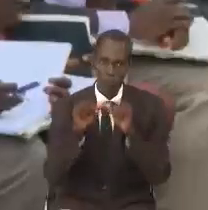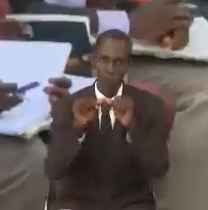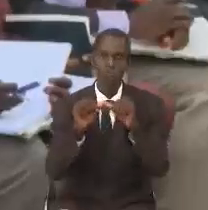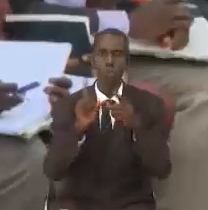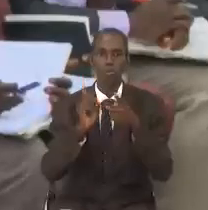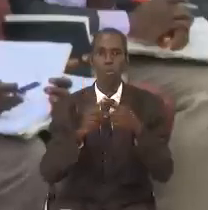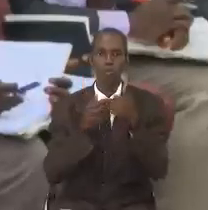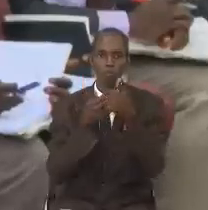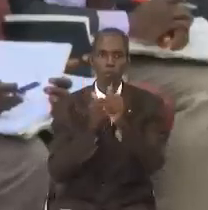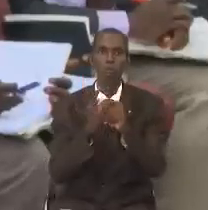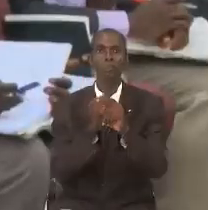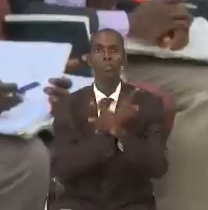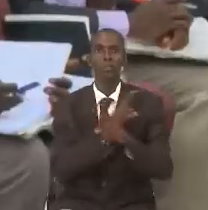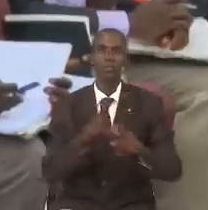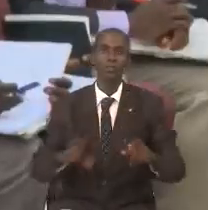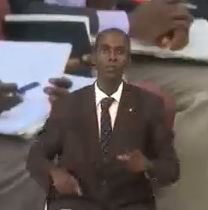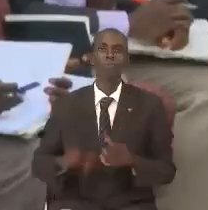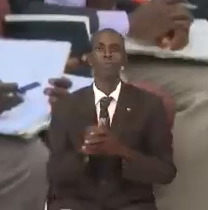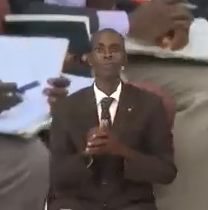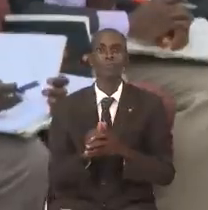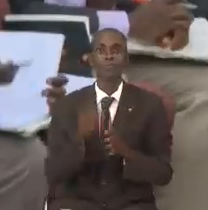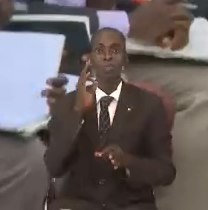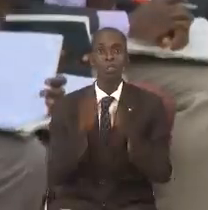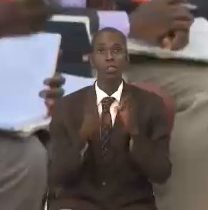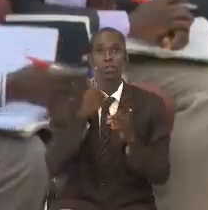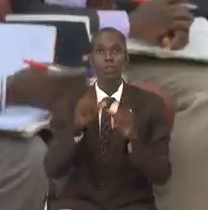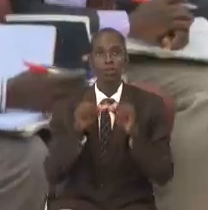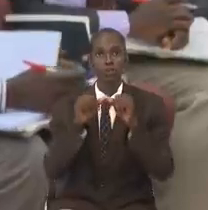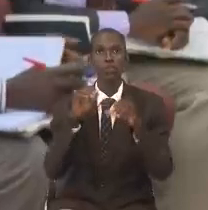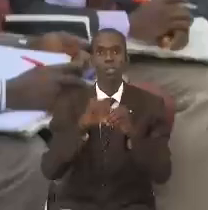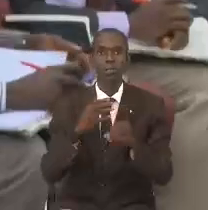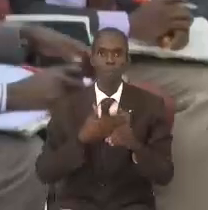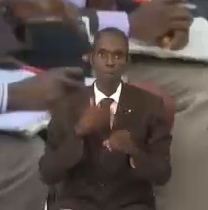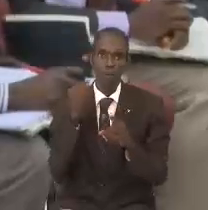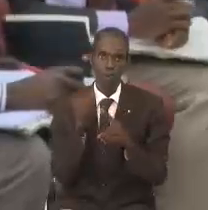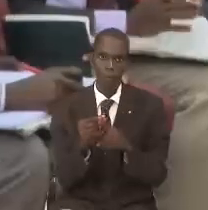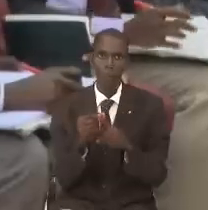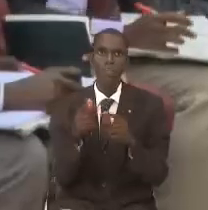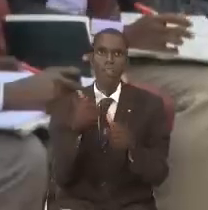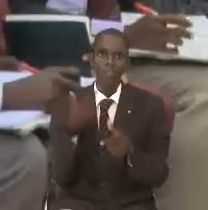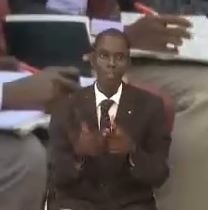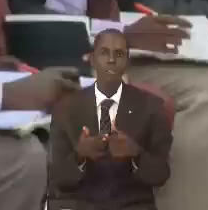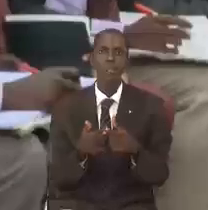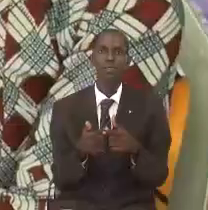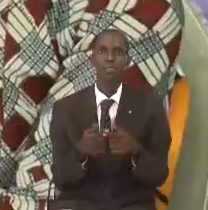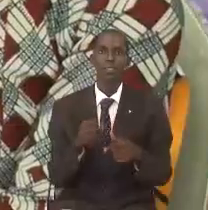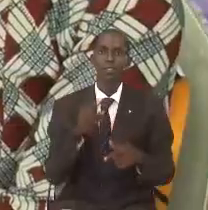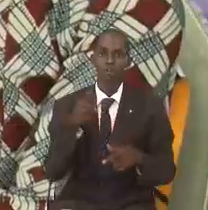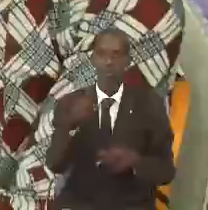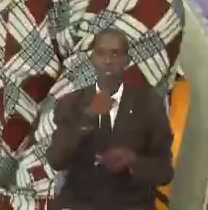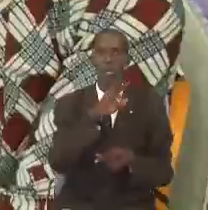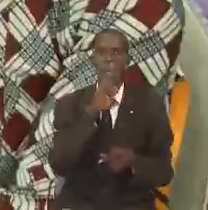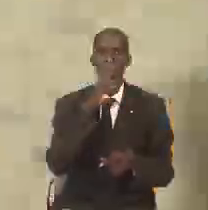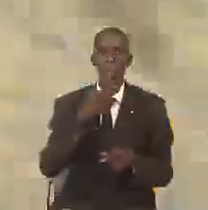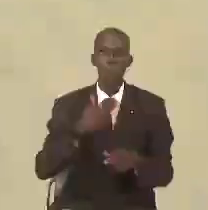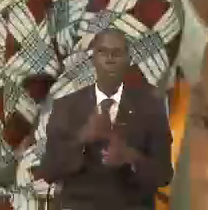Lord. If you continue in my word, then are you my disciples